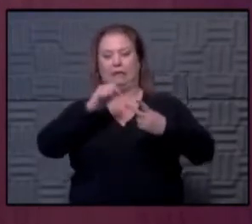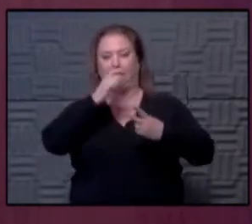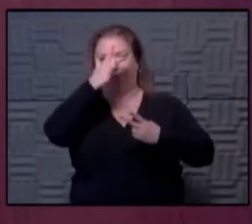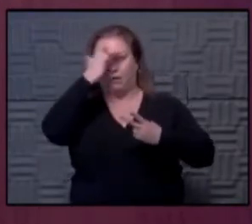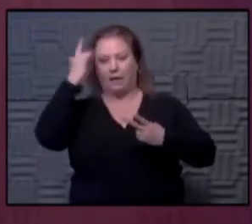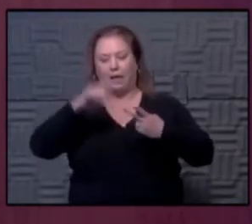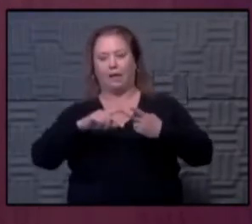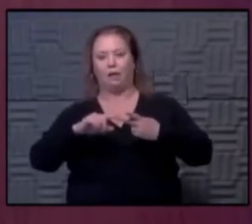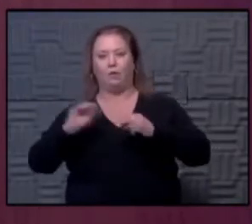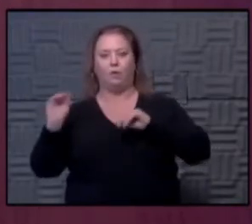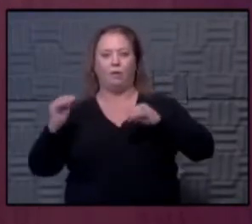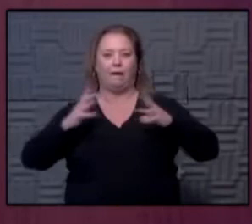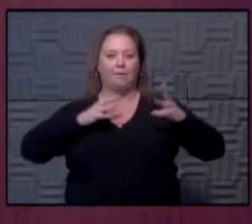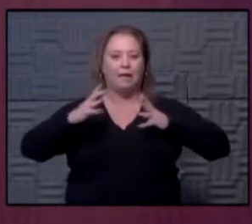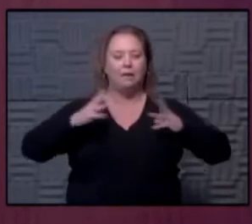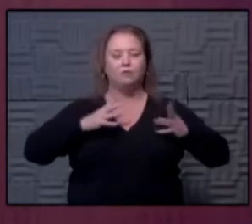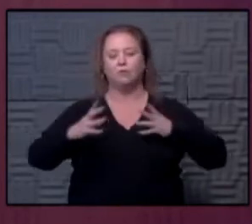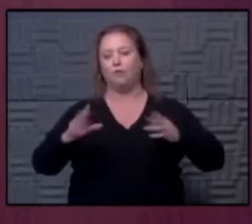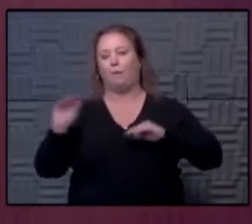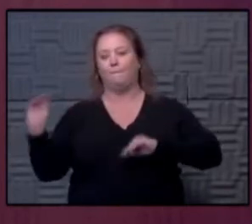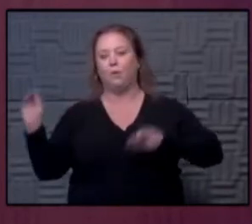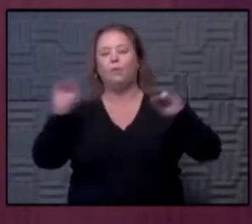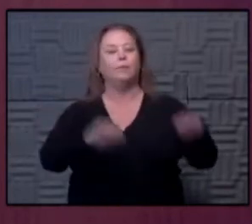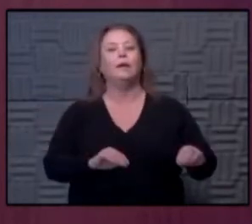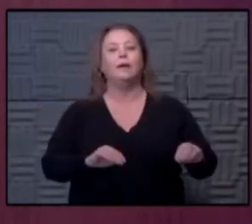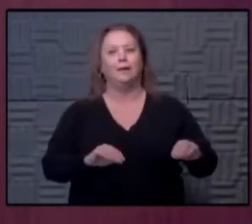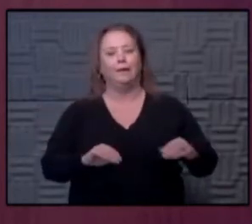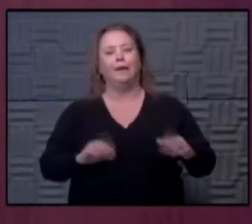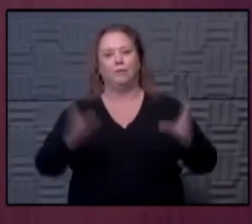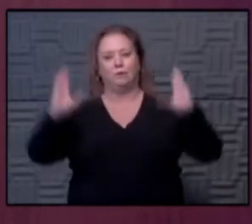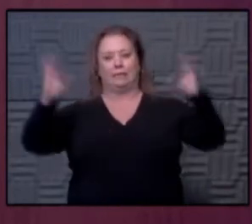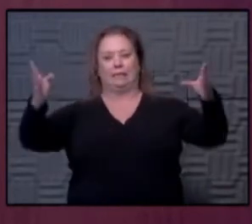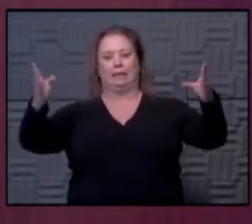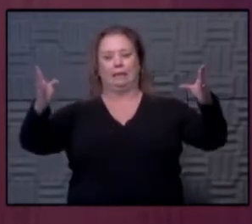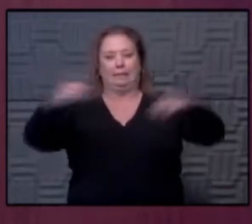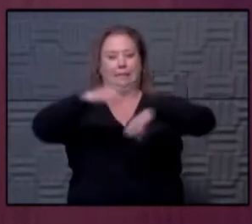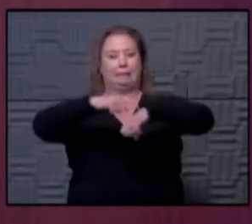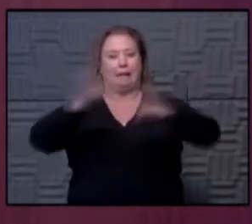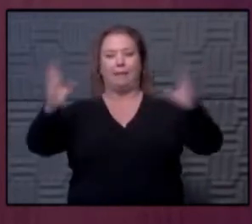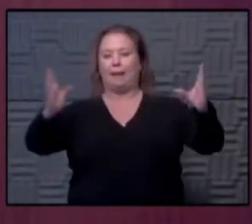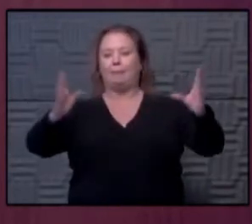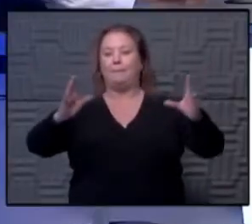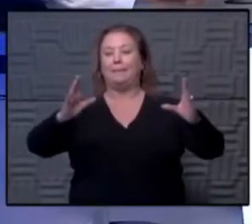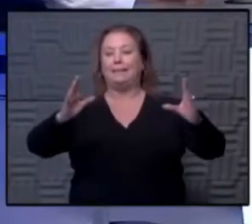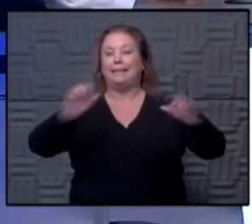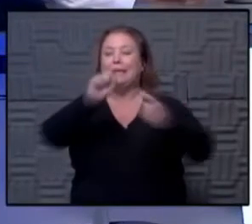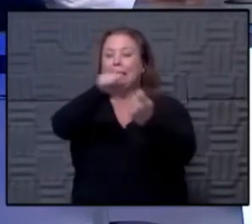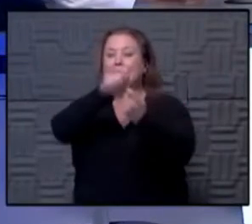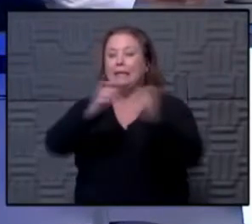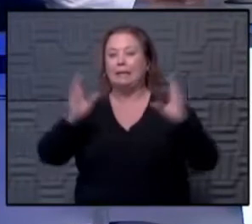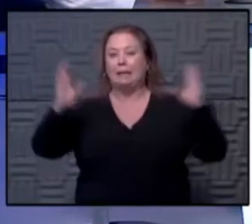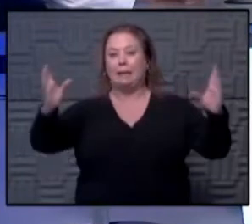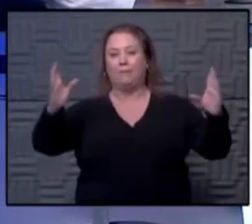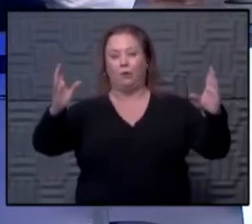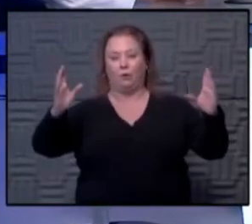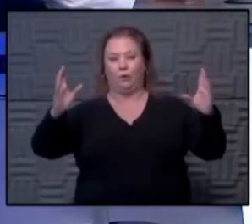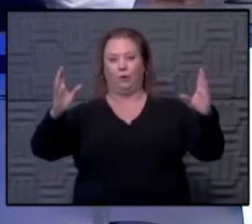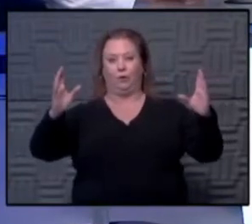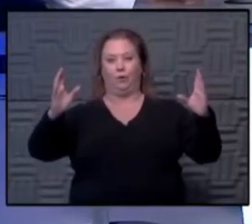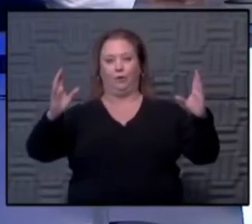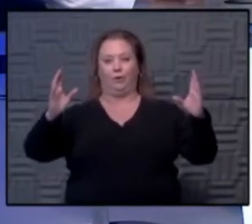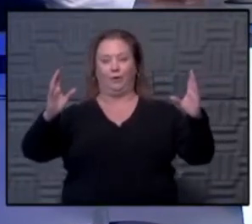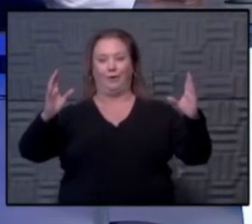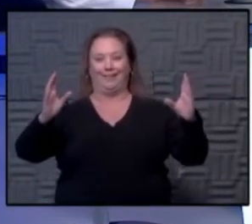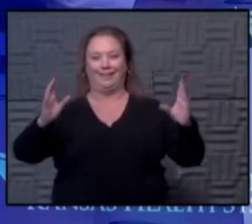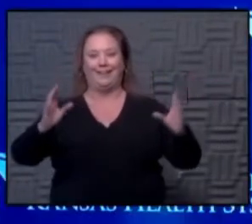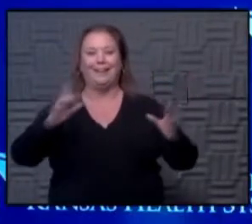or being on vacation or whatnot. So there's some window, but we don't know exactly what that window is. So now I'm going to translate for the lung doctor.